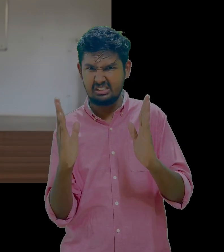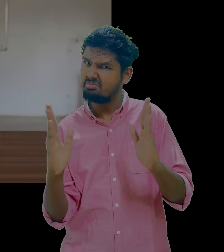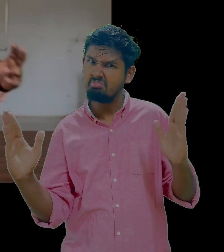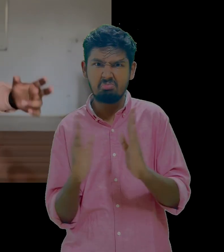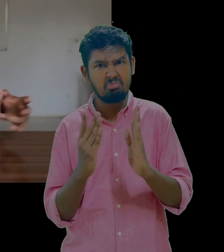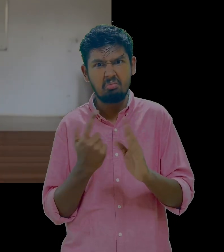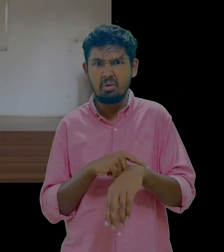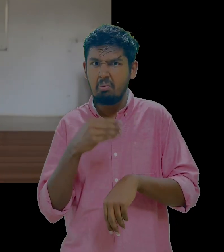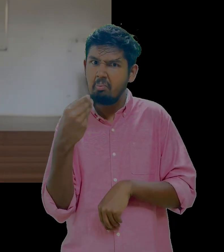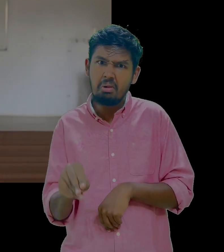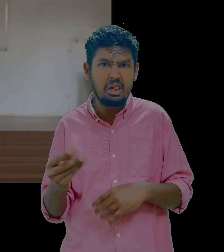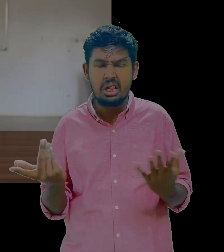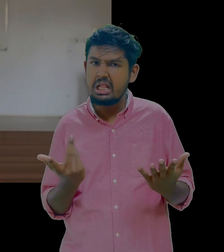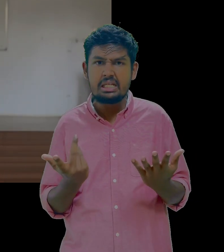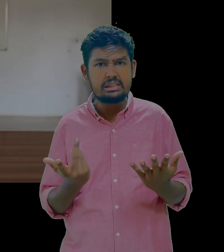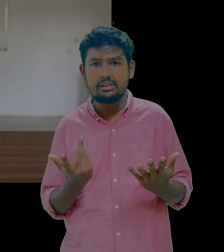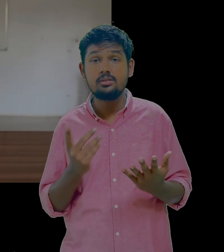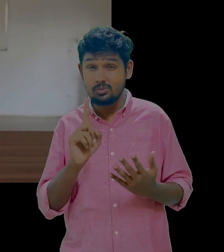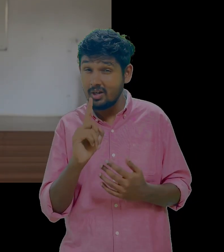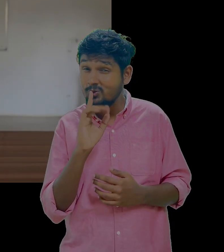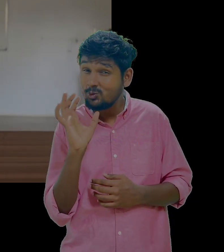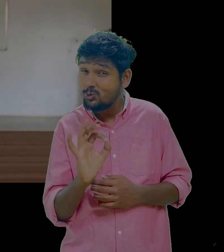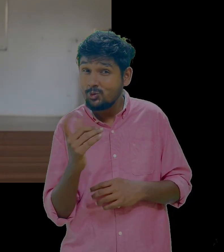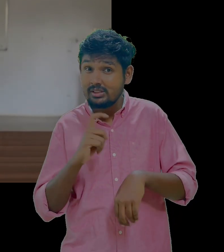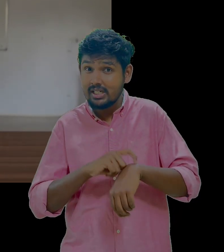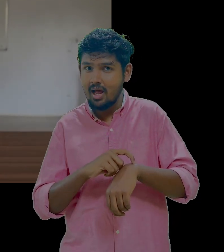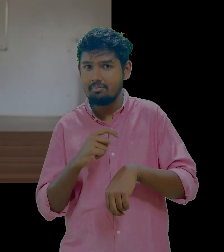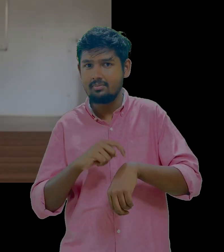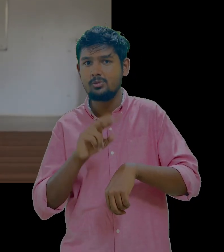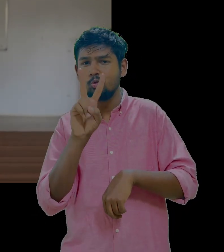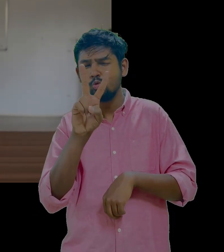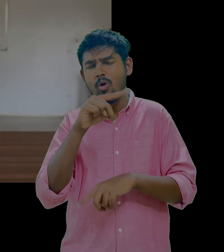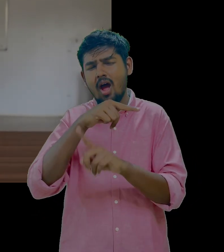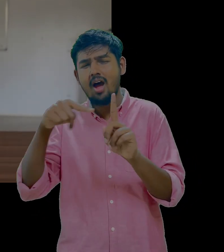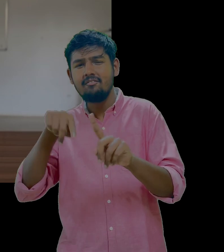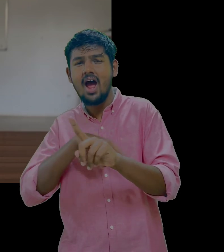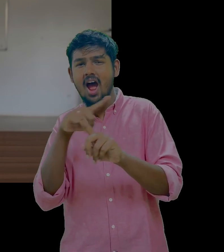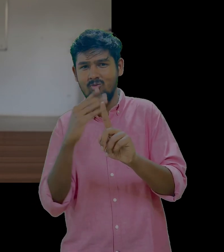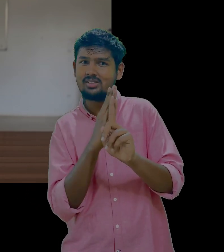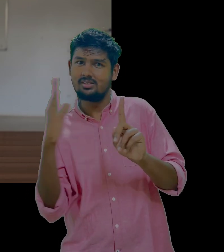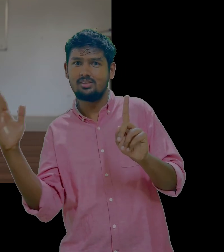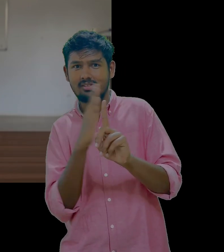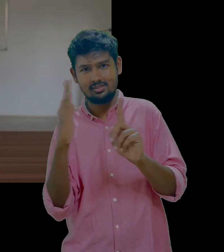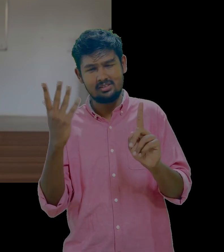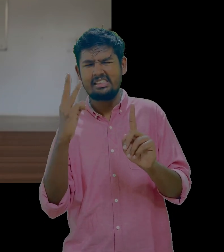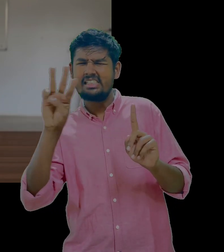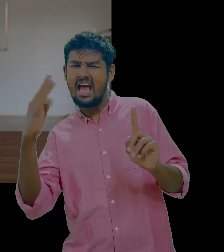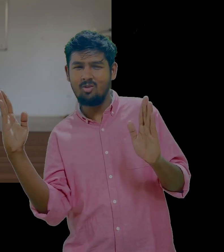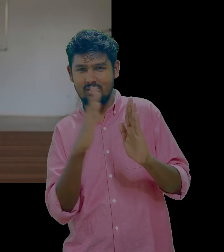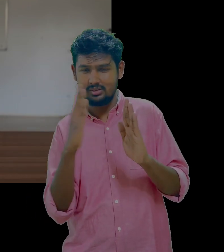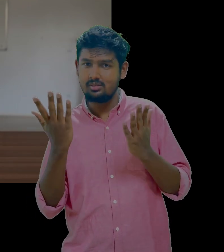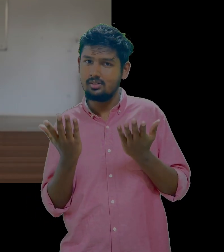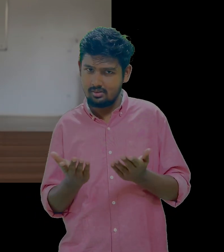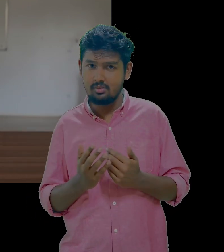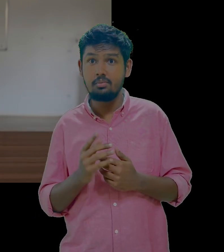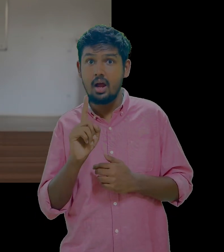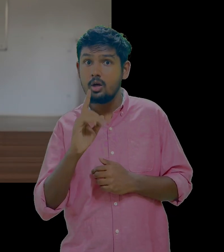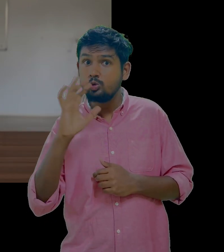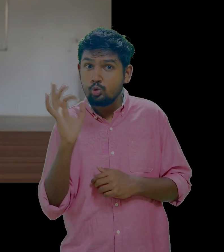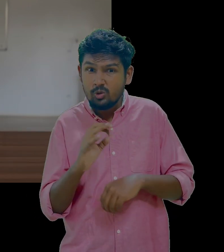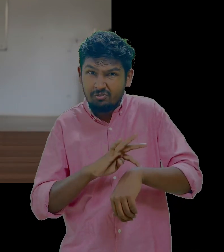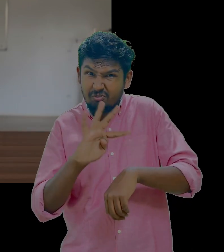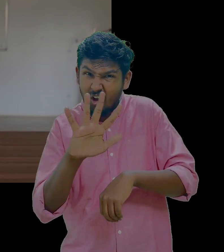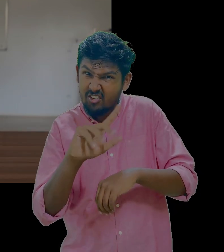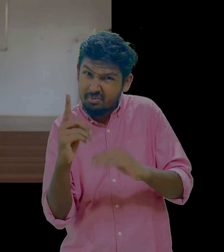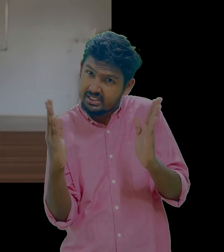visualize from my experience of waiting. Second one, I think a very critical one during the examination, how did I write that